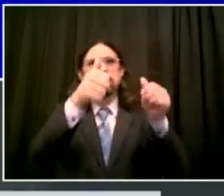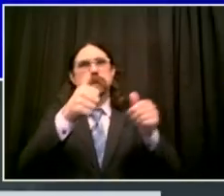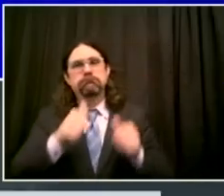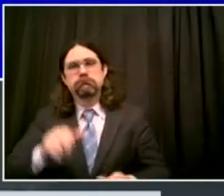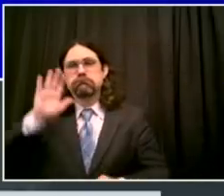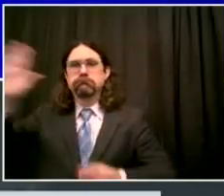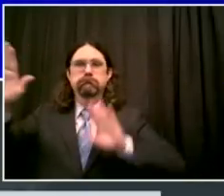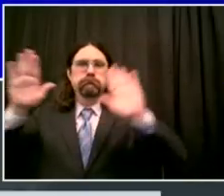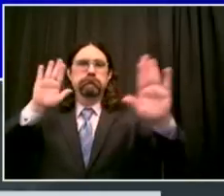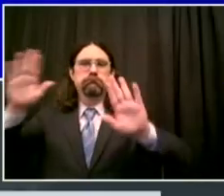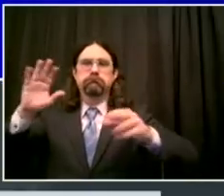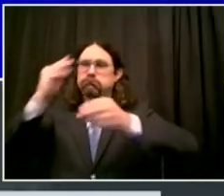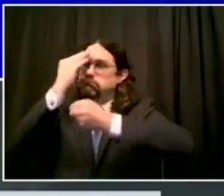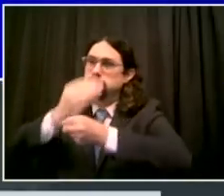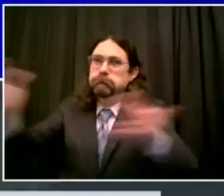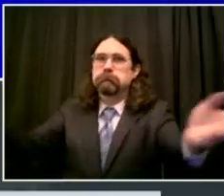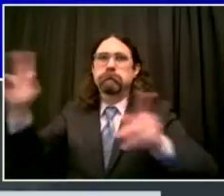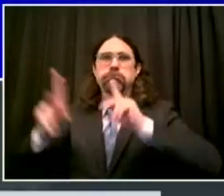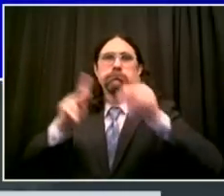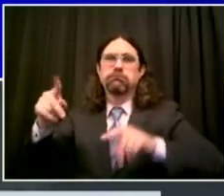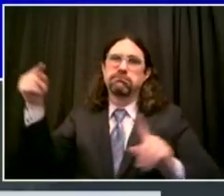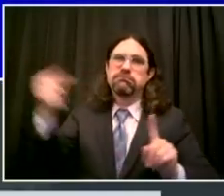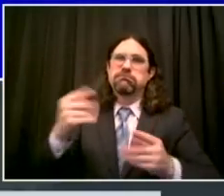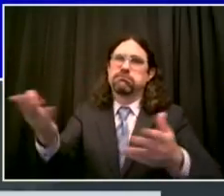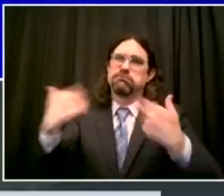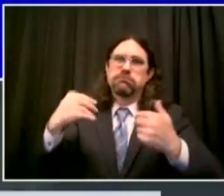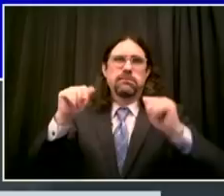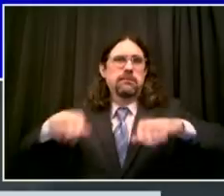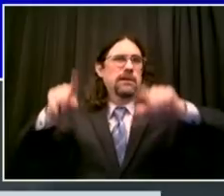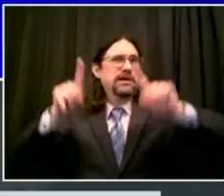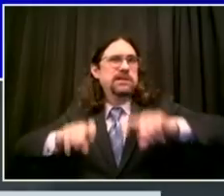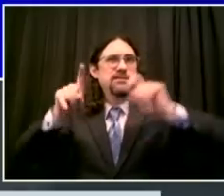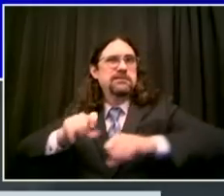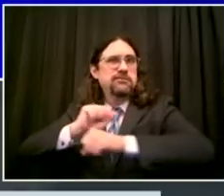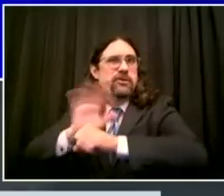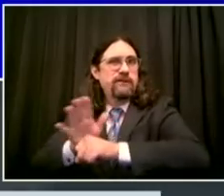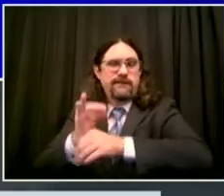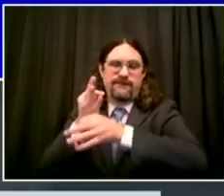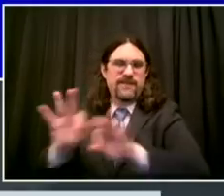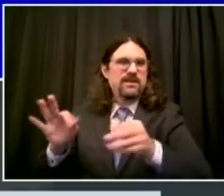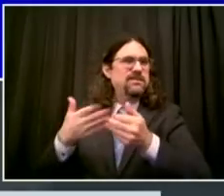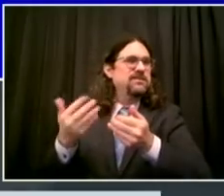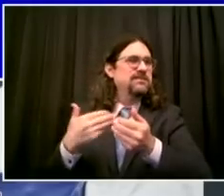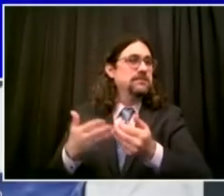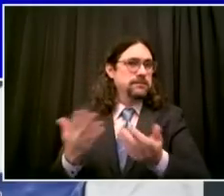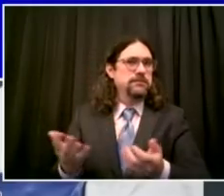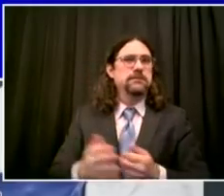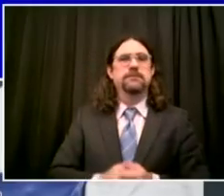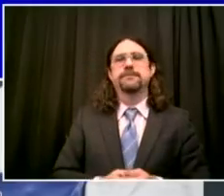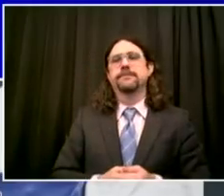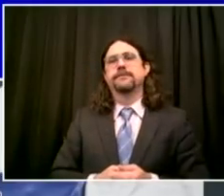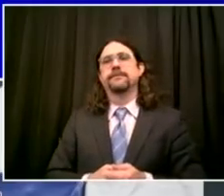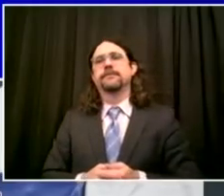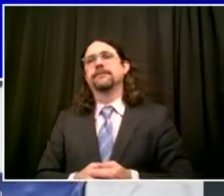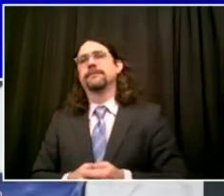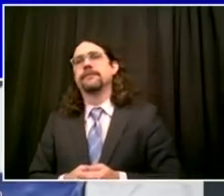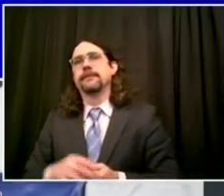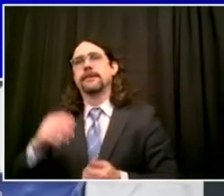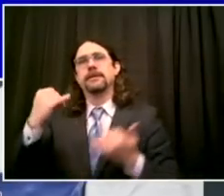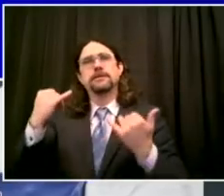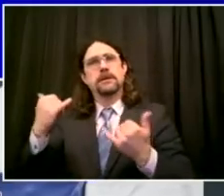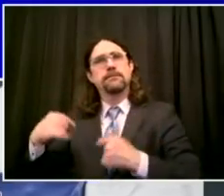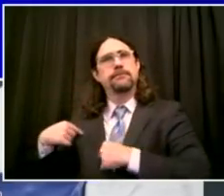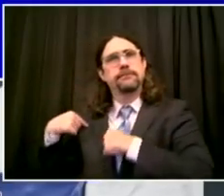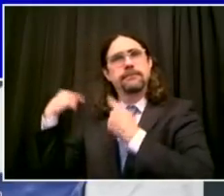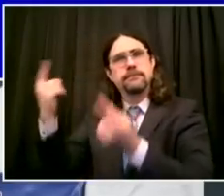So right now we want to focus, in addition to all the folks who originally were getting tested, we want to focus on people who have symptoms. We want to focus